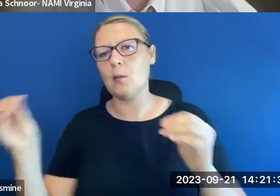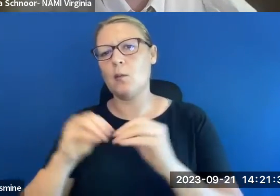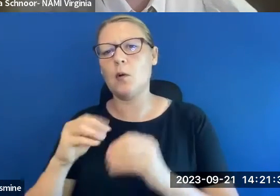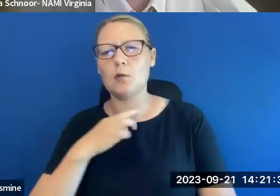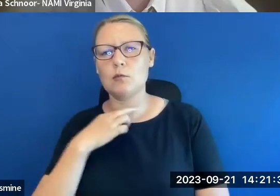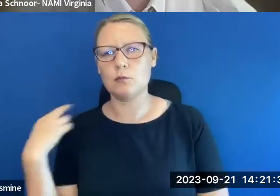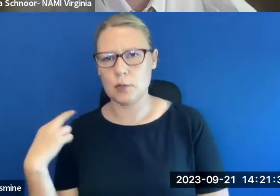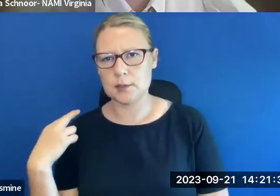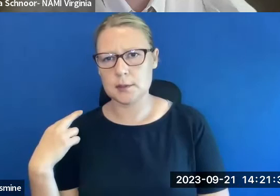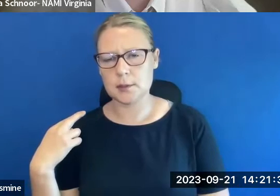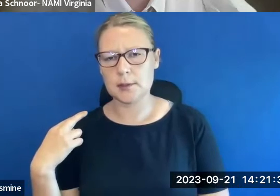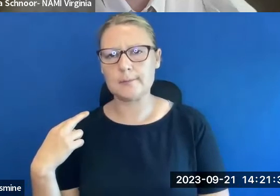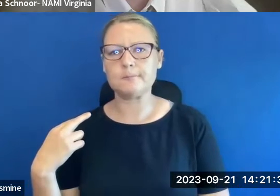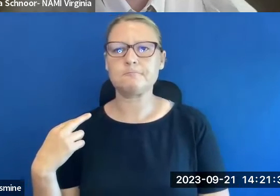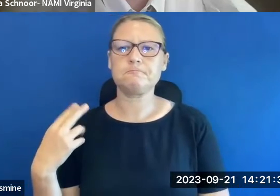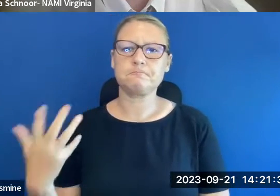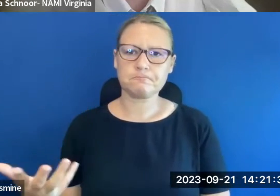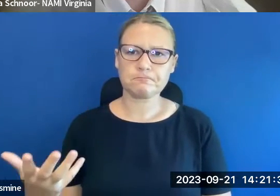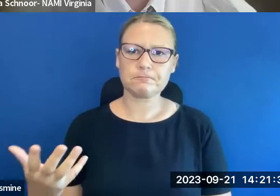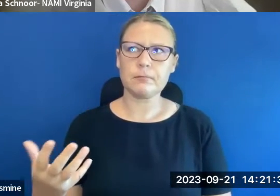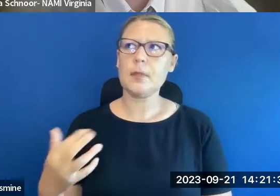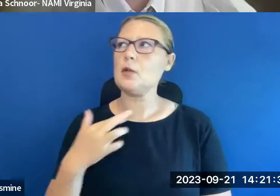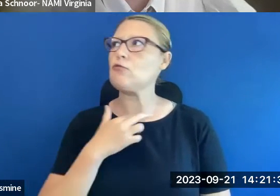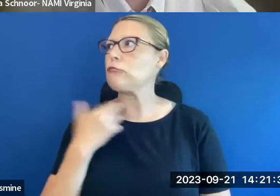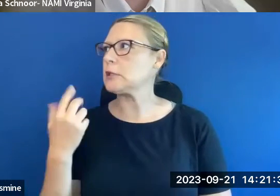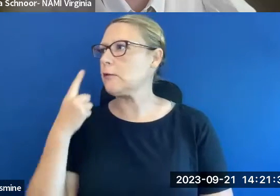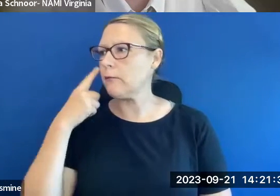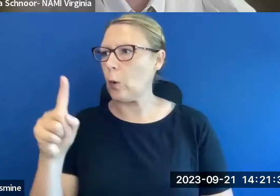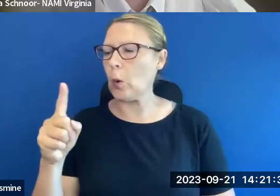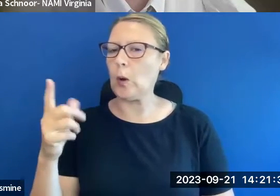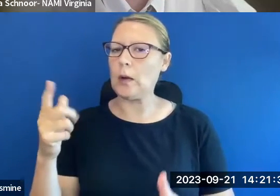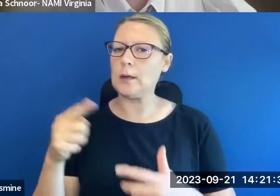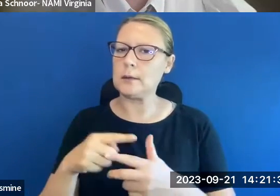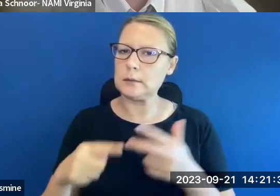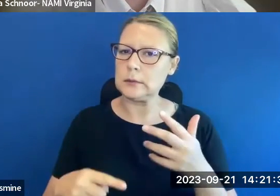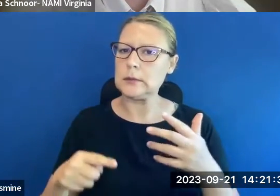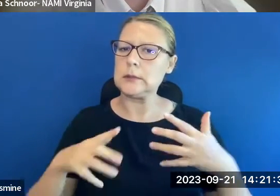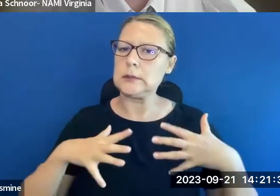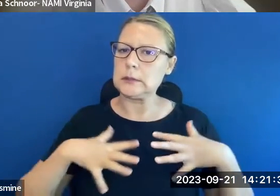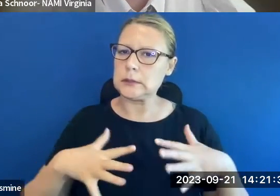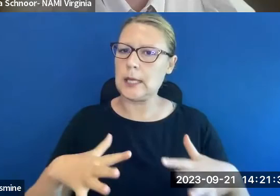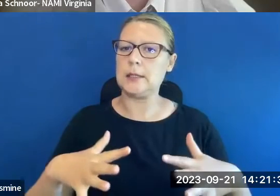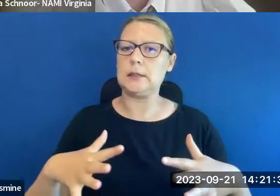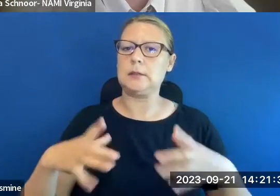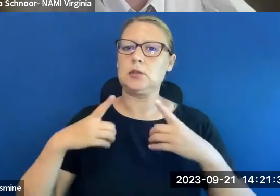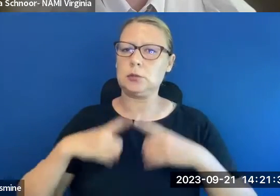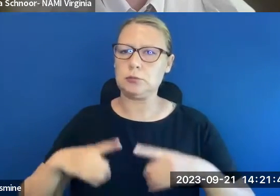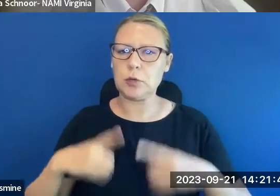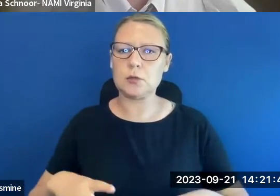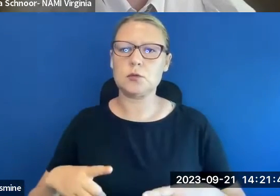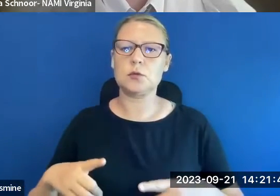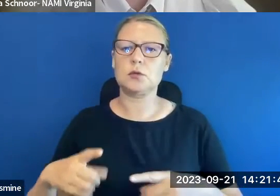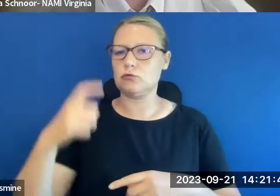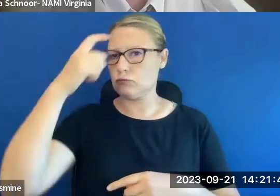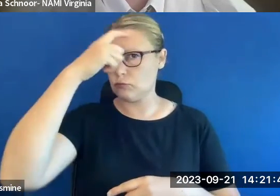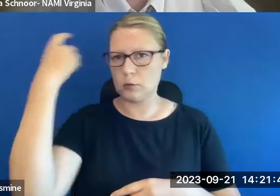them, whether it's anxiety, whether it is, some depression. It just, trauma impacts